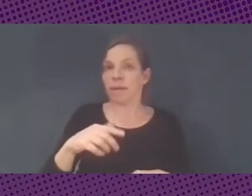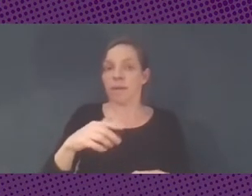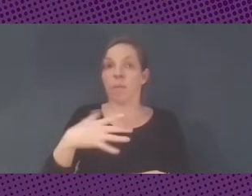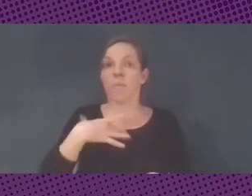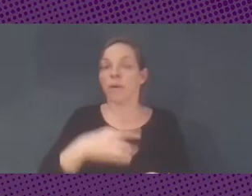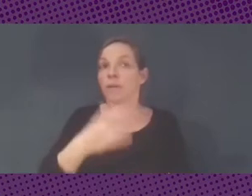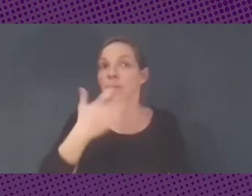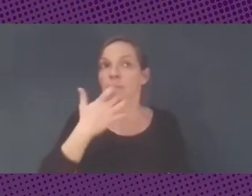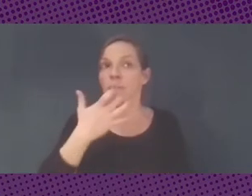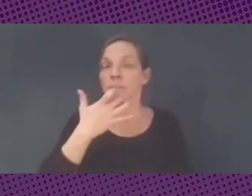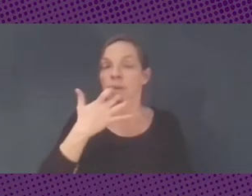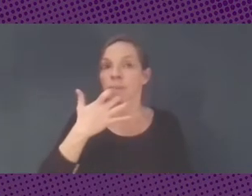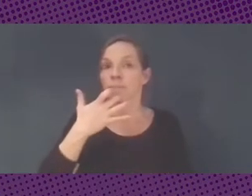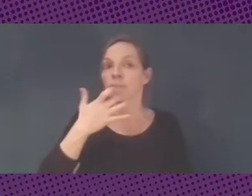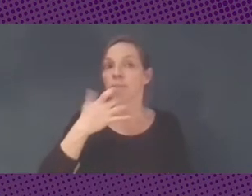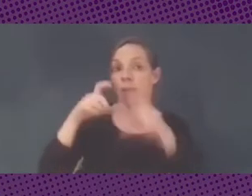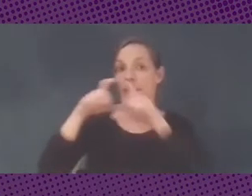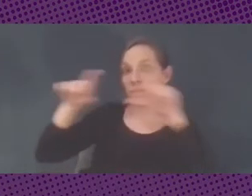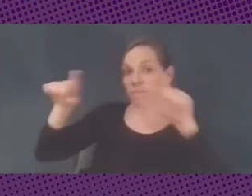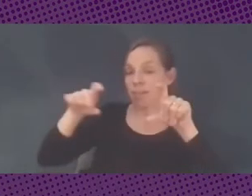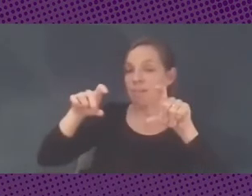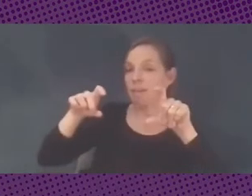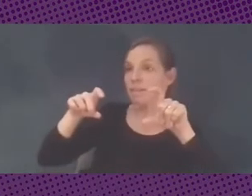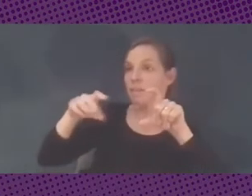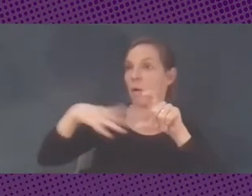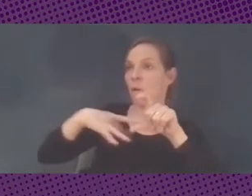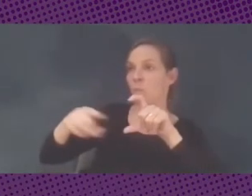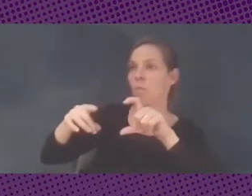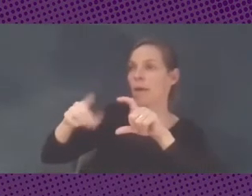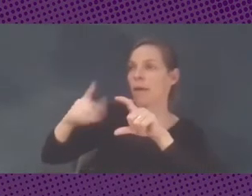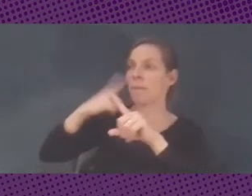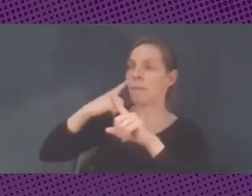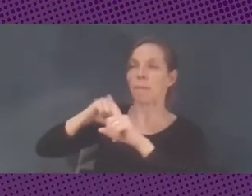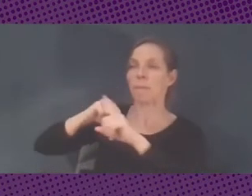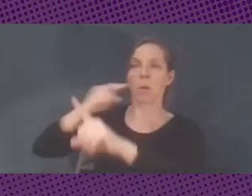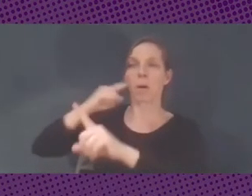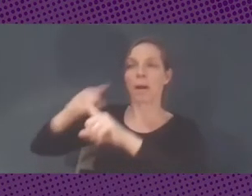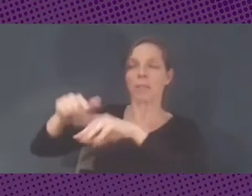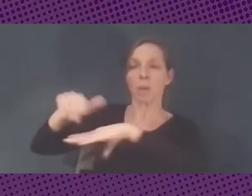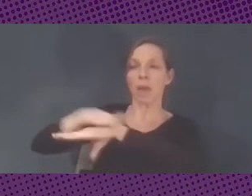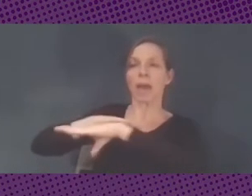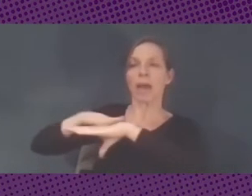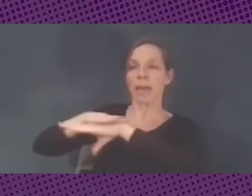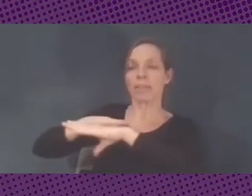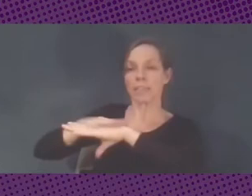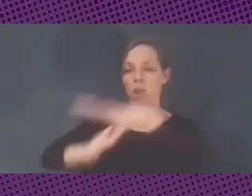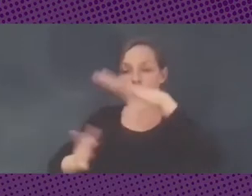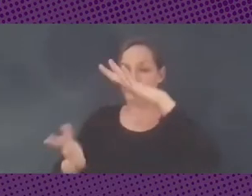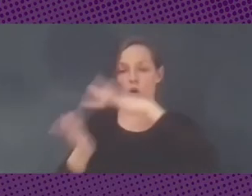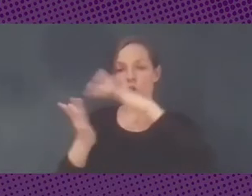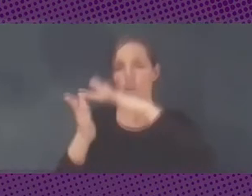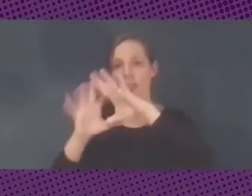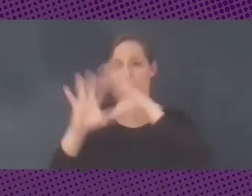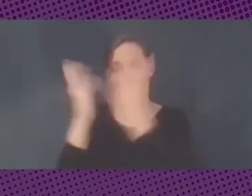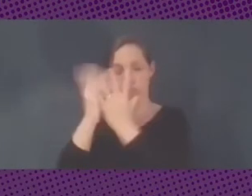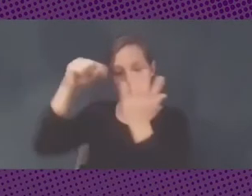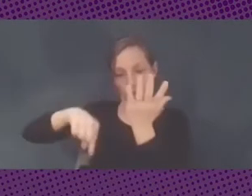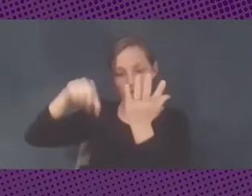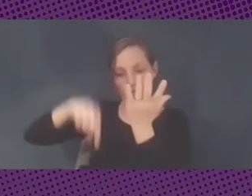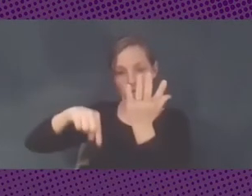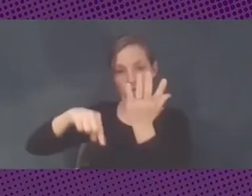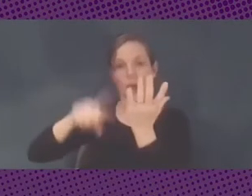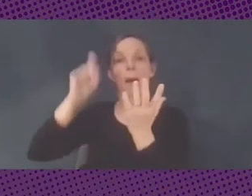we citizens in the Global North have access to public services. And let me explain why I'm saying that this is